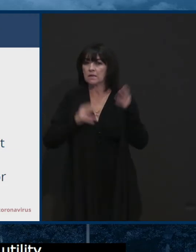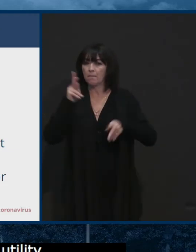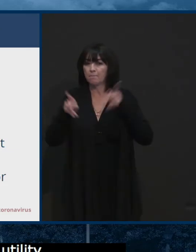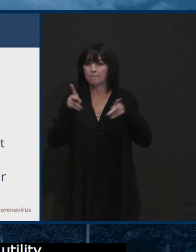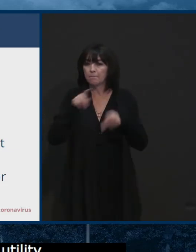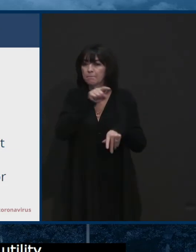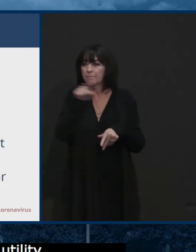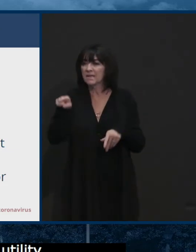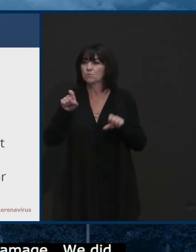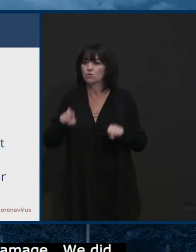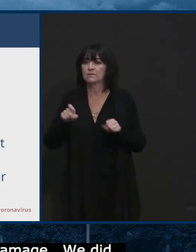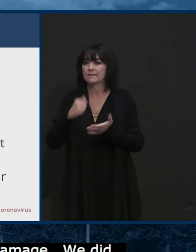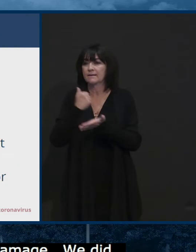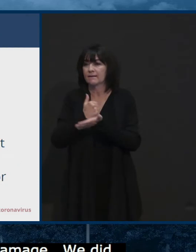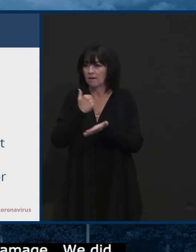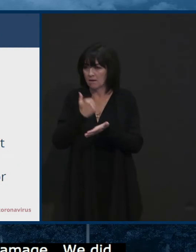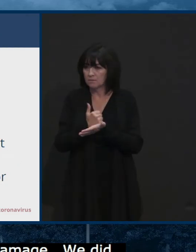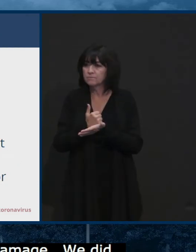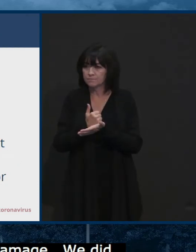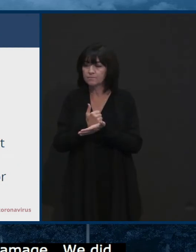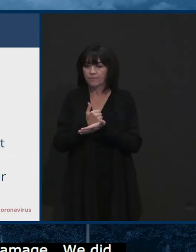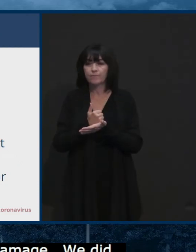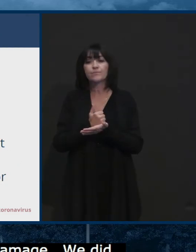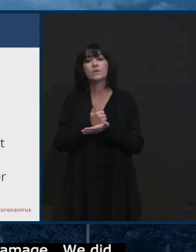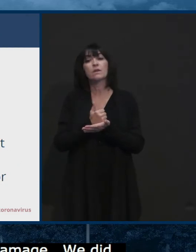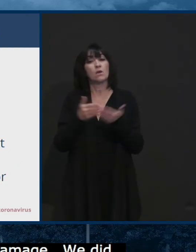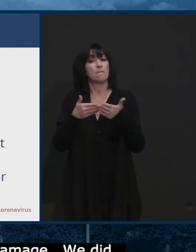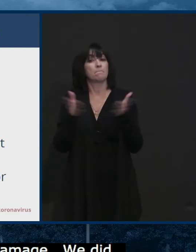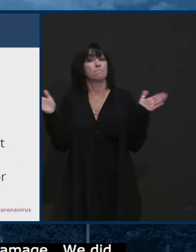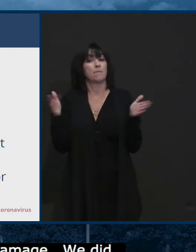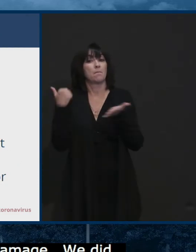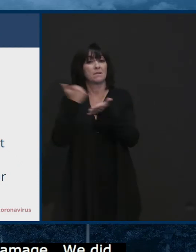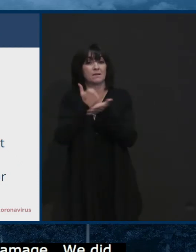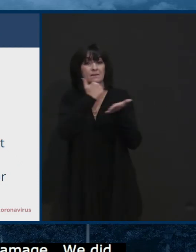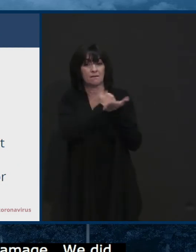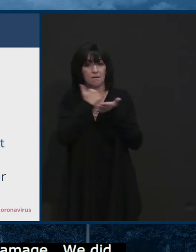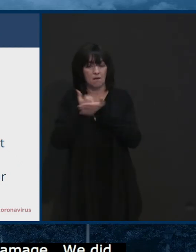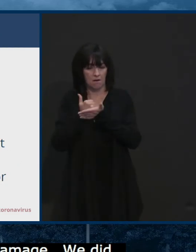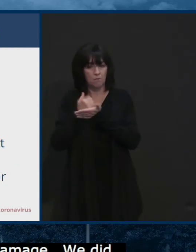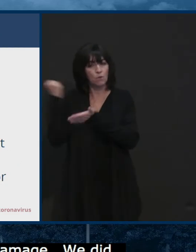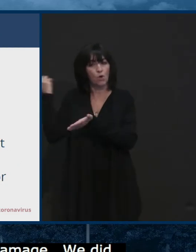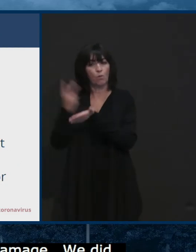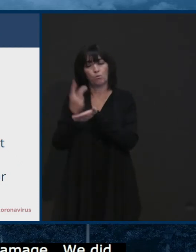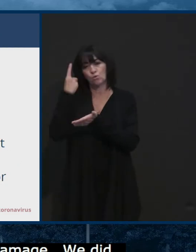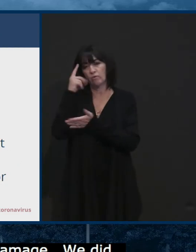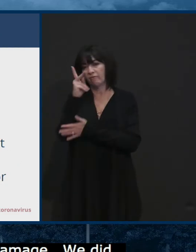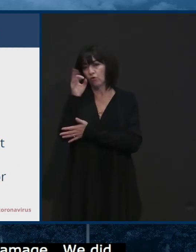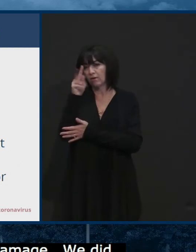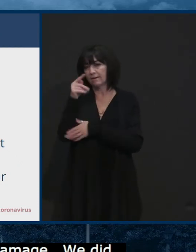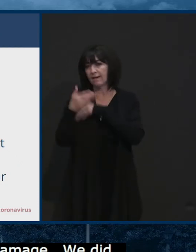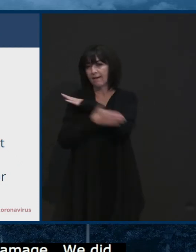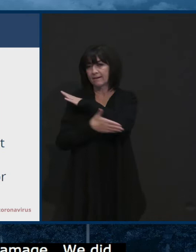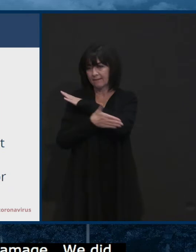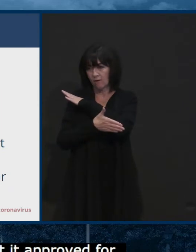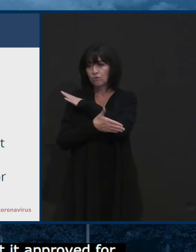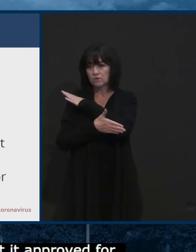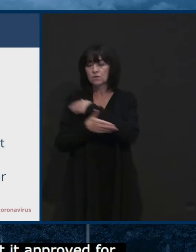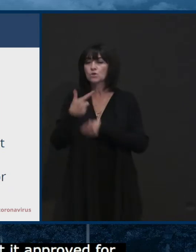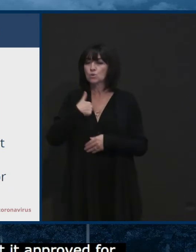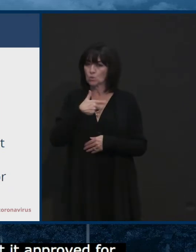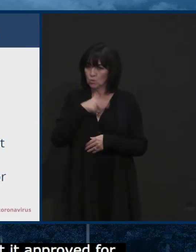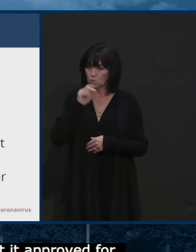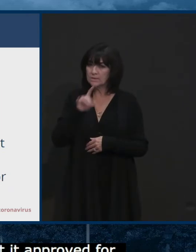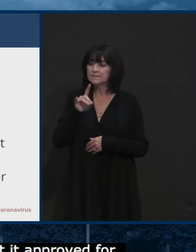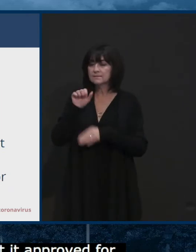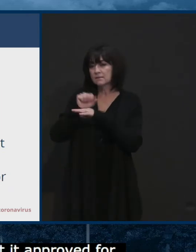the magnitude for individual assistance, but we did for public assistance. It got approved for Kent County. And just this weekend, we submitted an appeal for